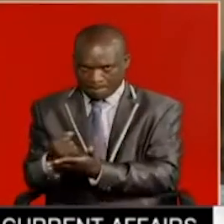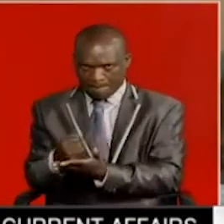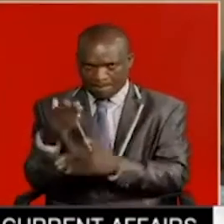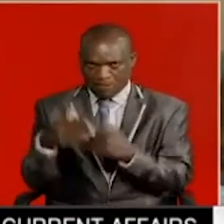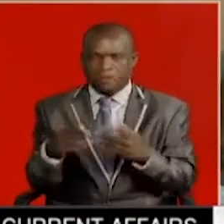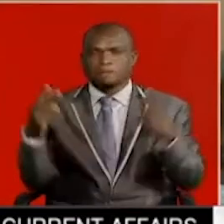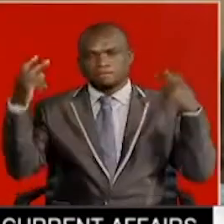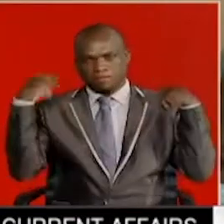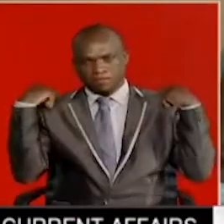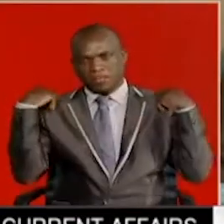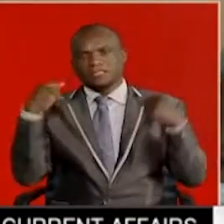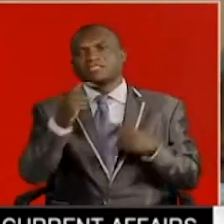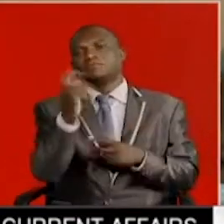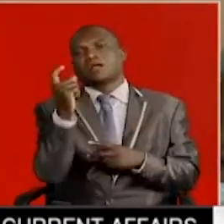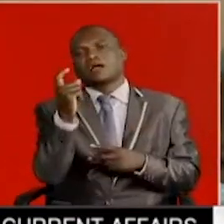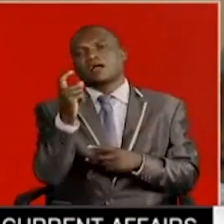Zimra,